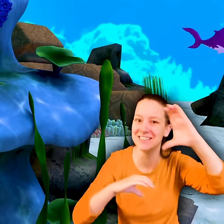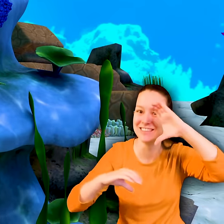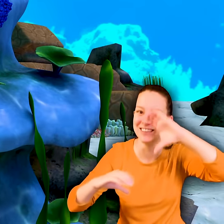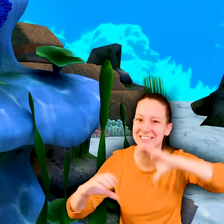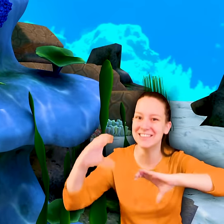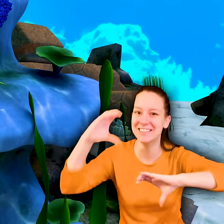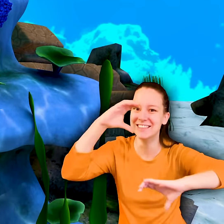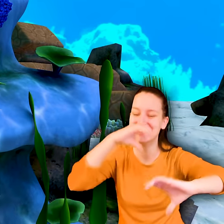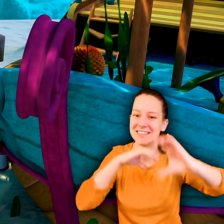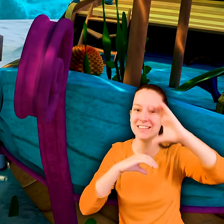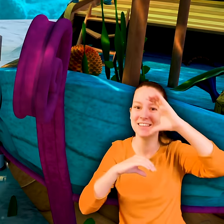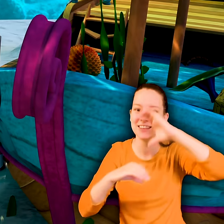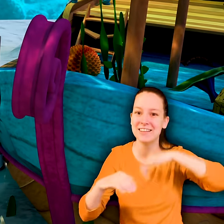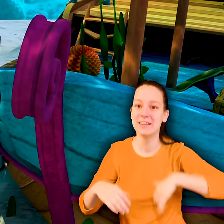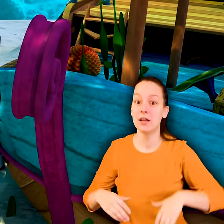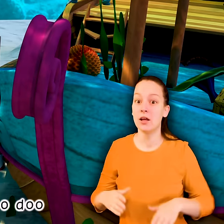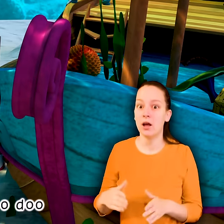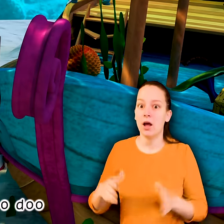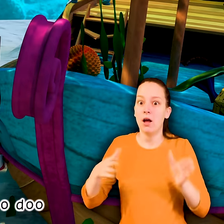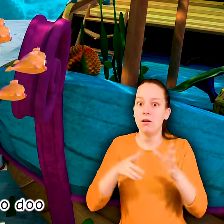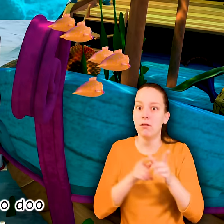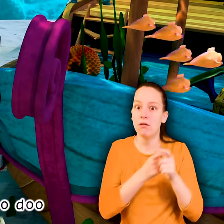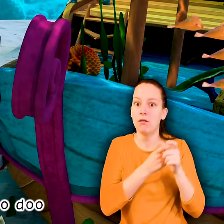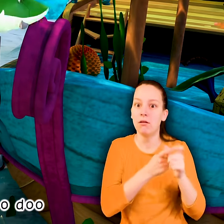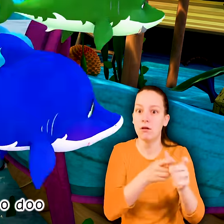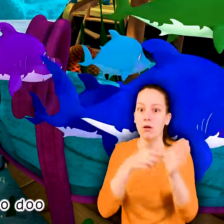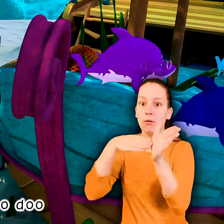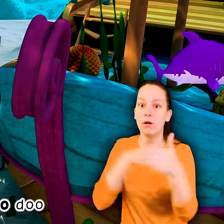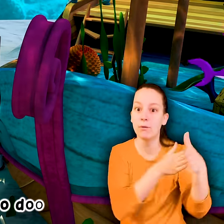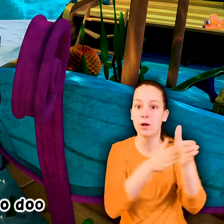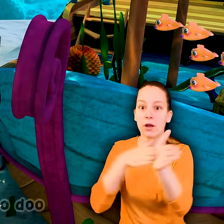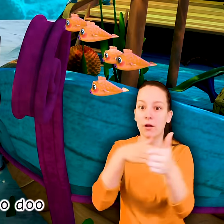let's go hunt run